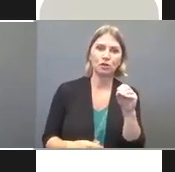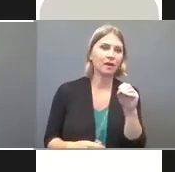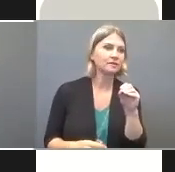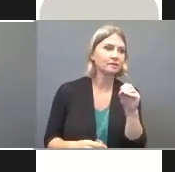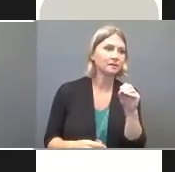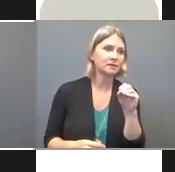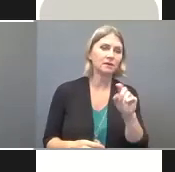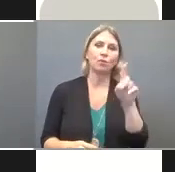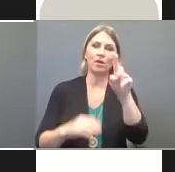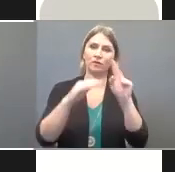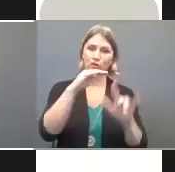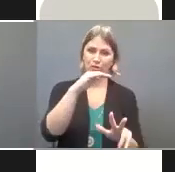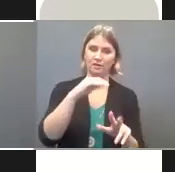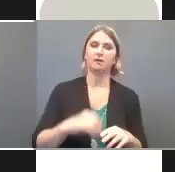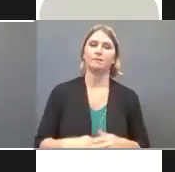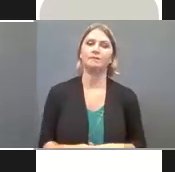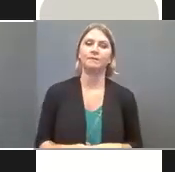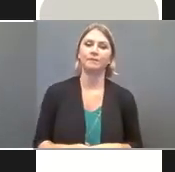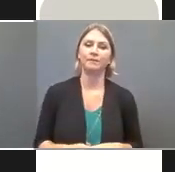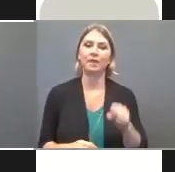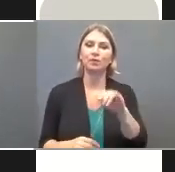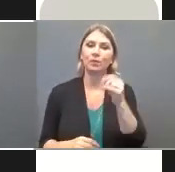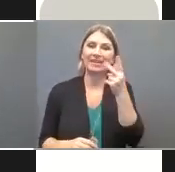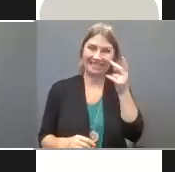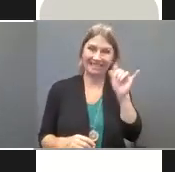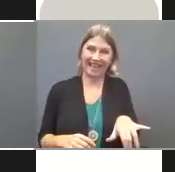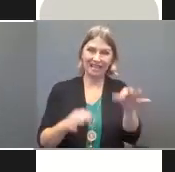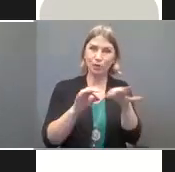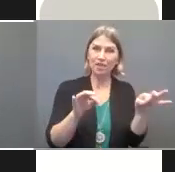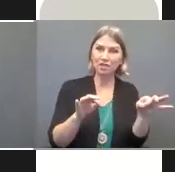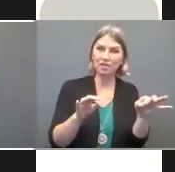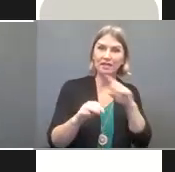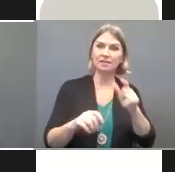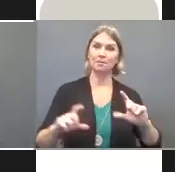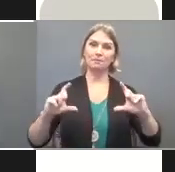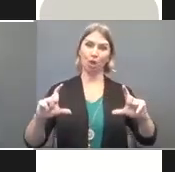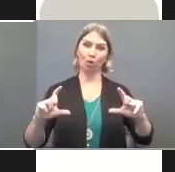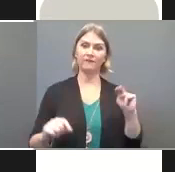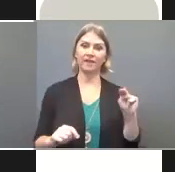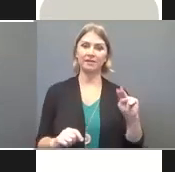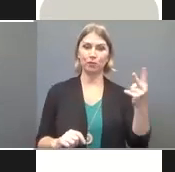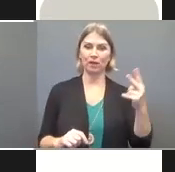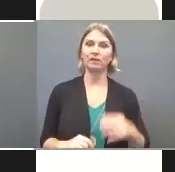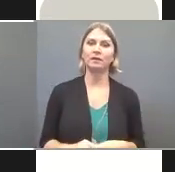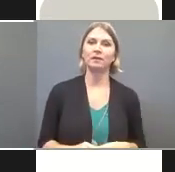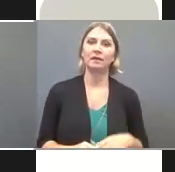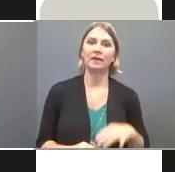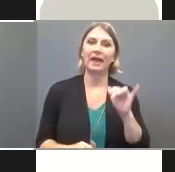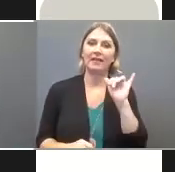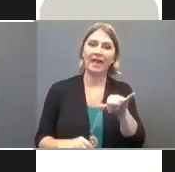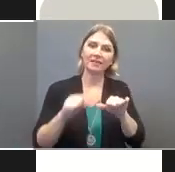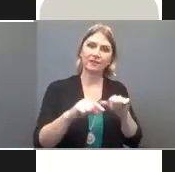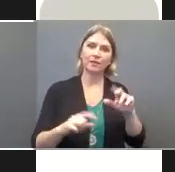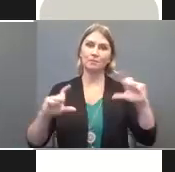0, and we can say that this equation is indeed VIGO of n squared because it is greater than 0, and the requirement for VIGO